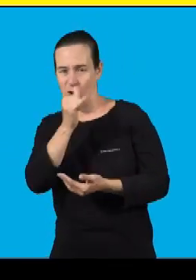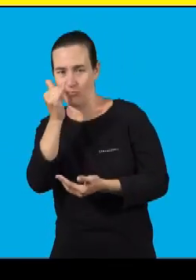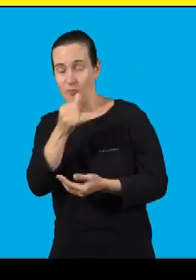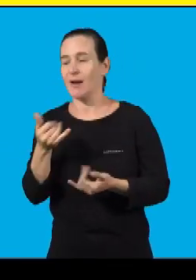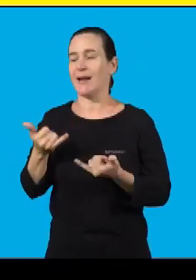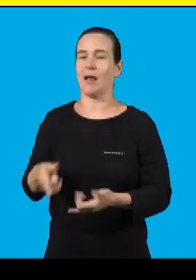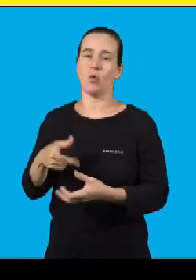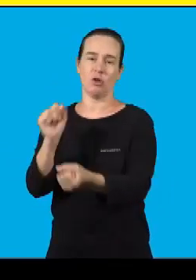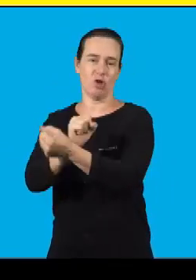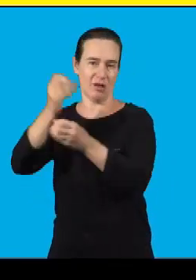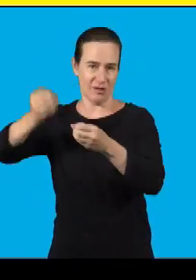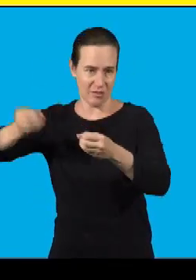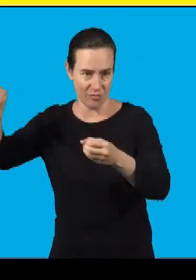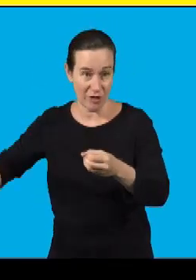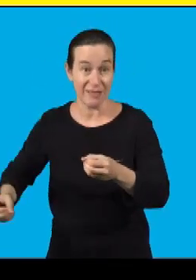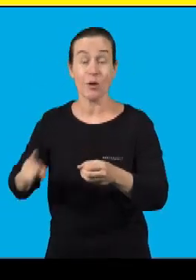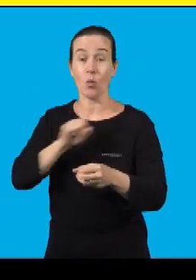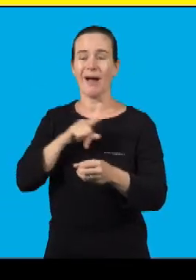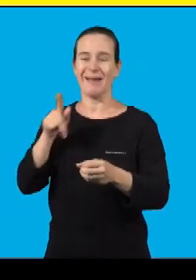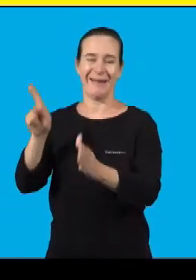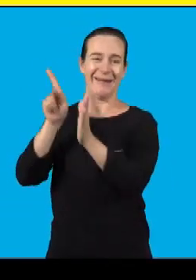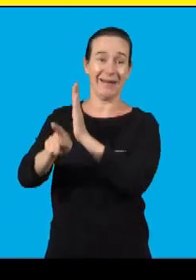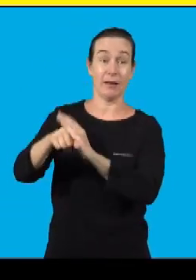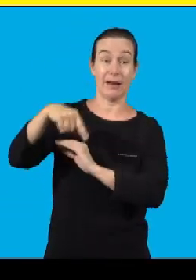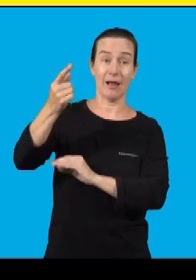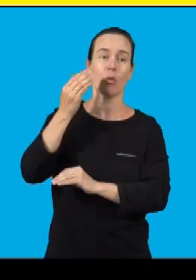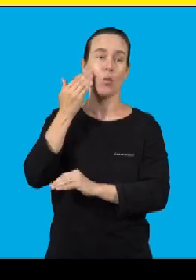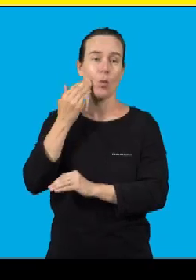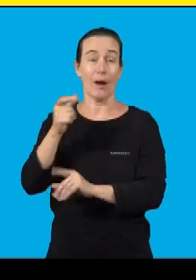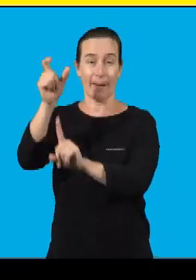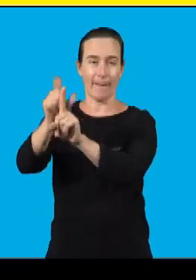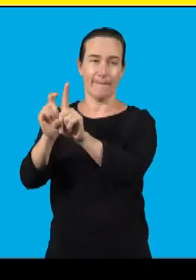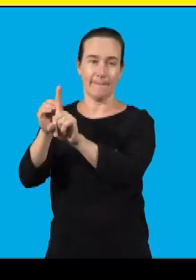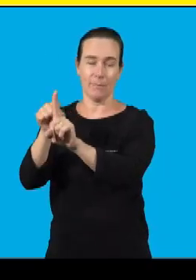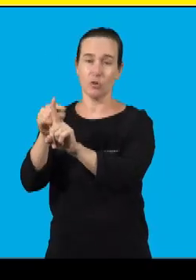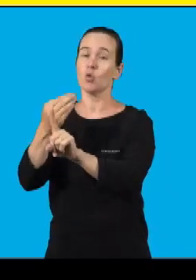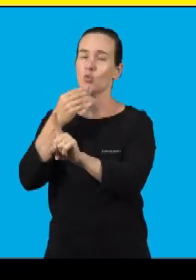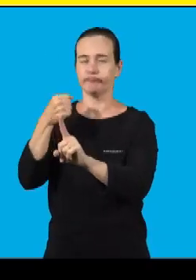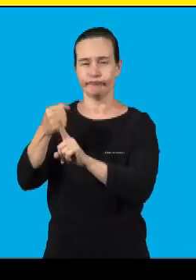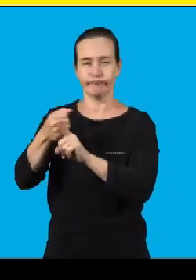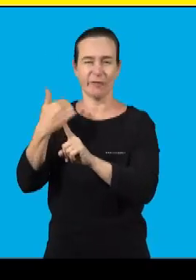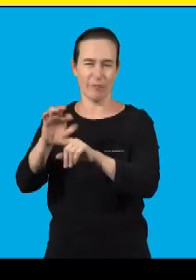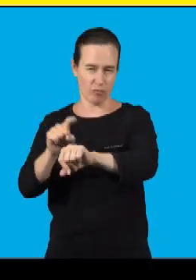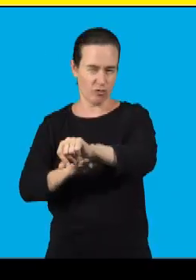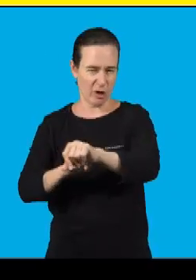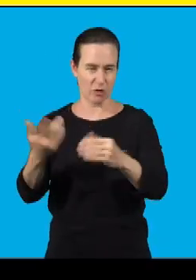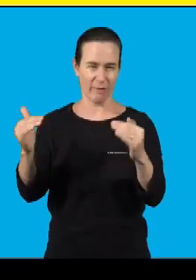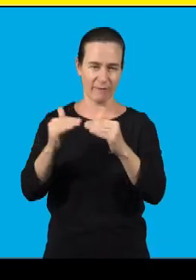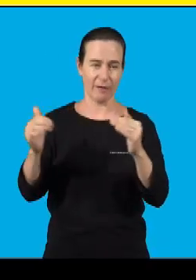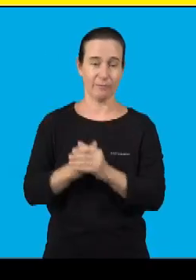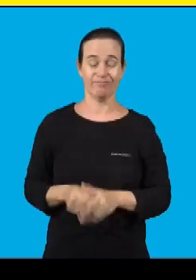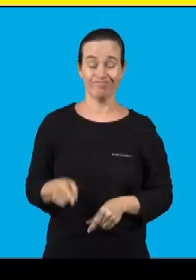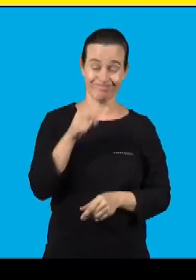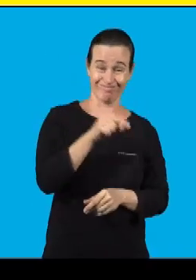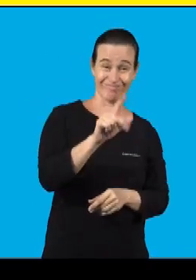activities and is now in prison for the murder of Arthur Jarvis, a white advocate for racial justice. Khumalo, heartbroken,